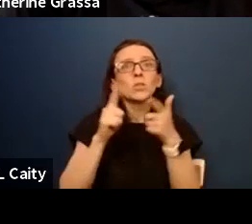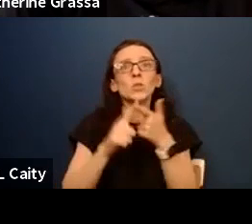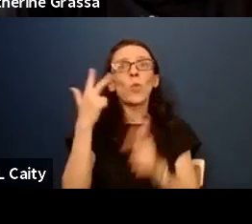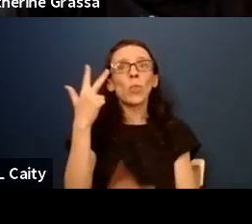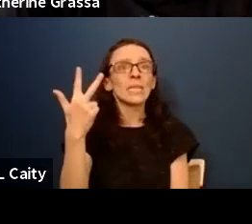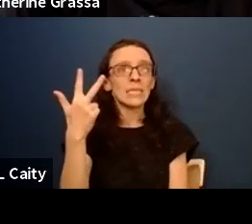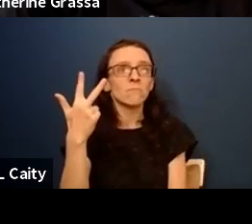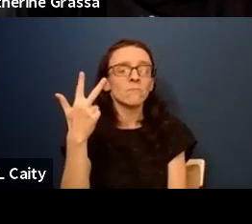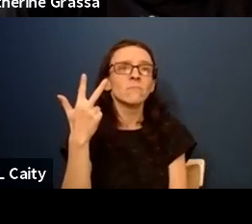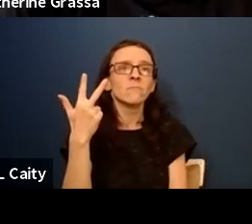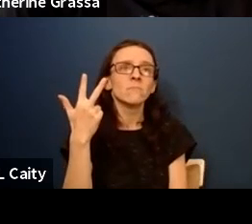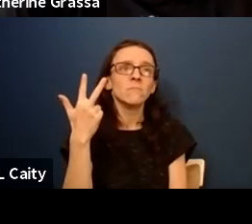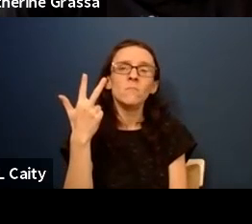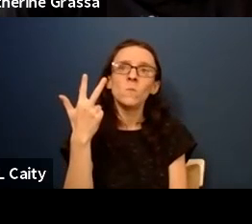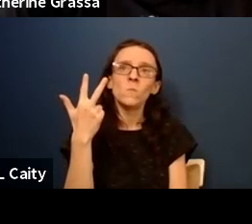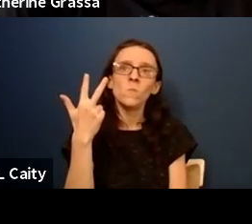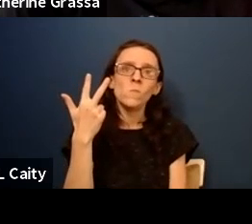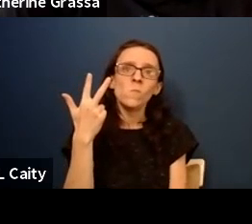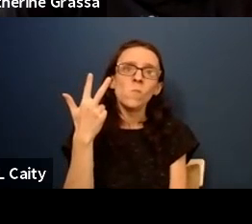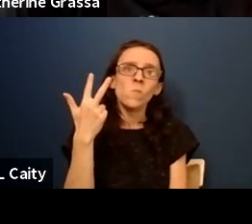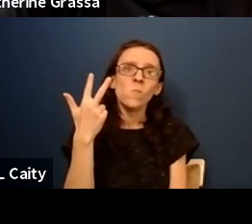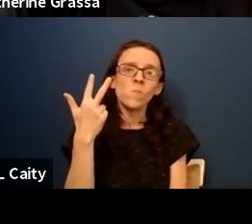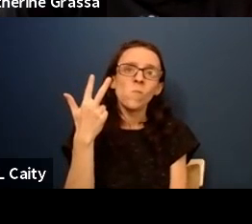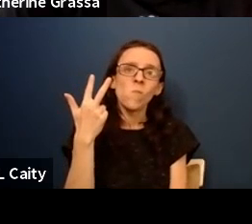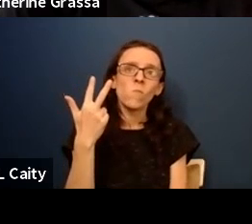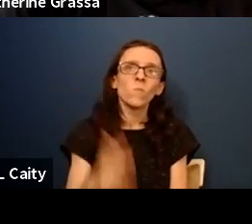to 3. So if we can do that,